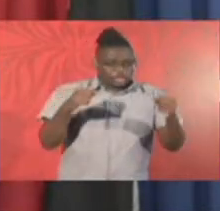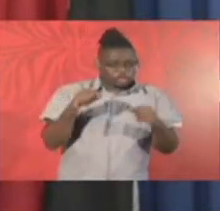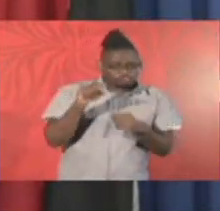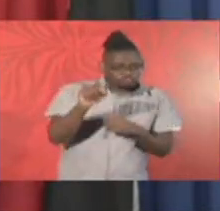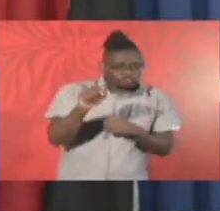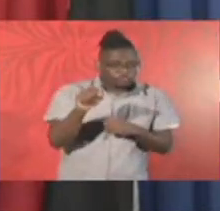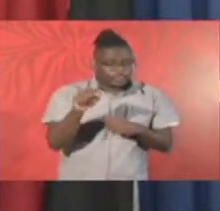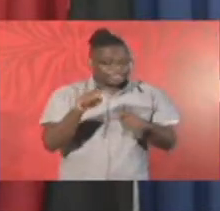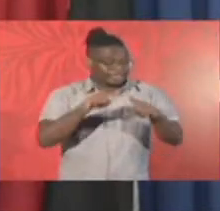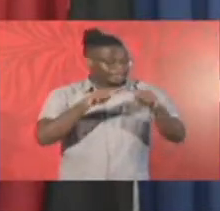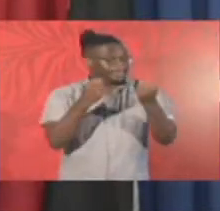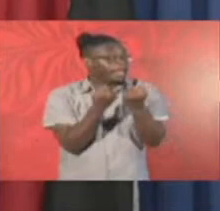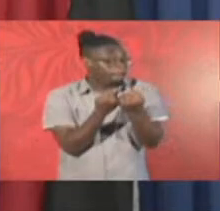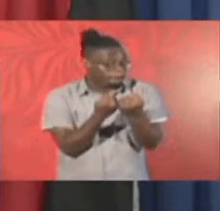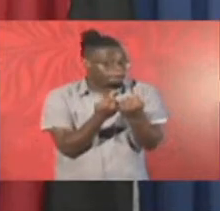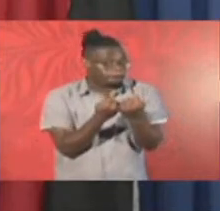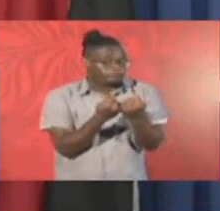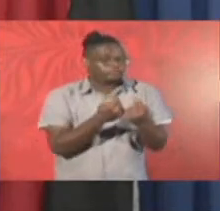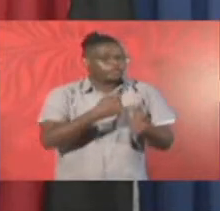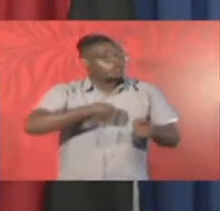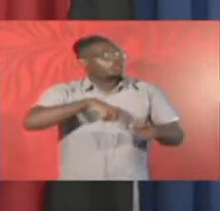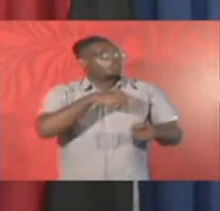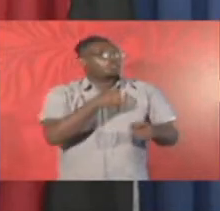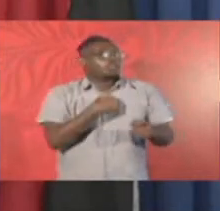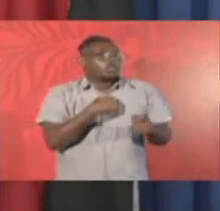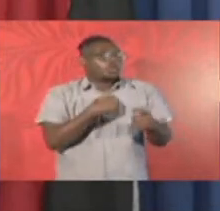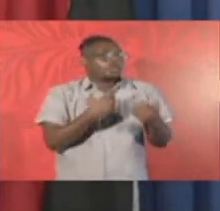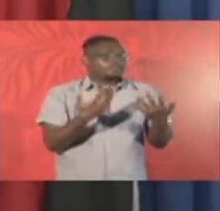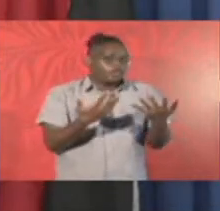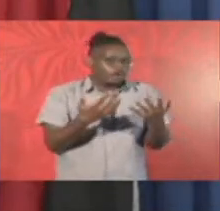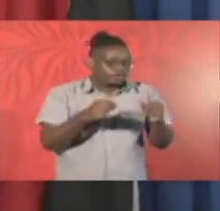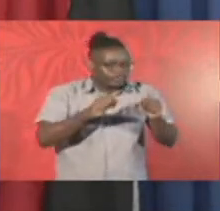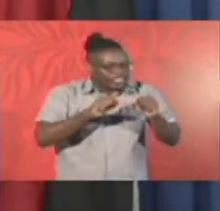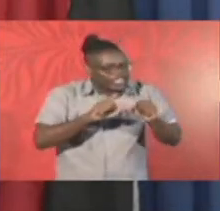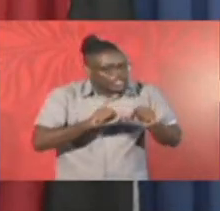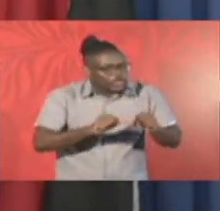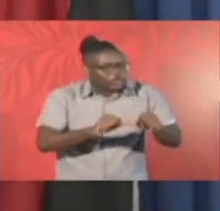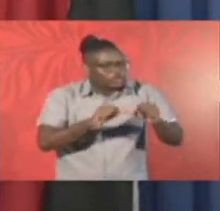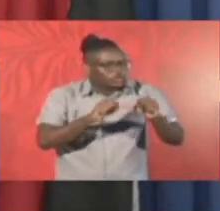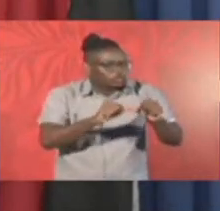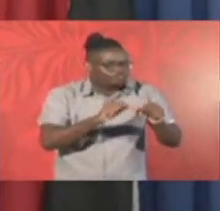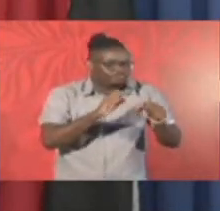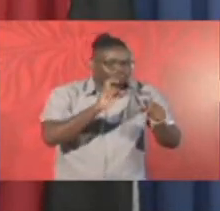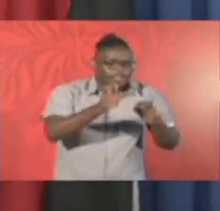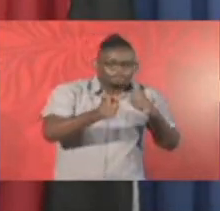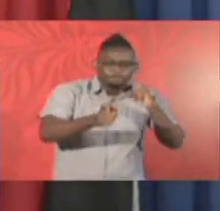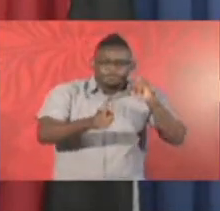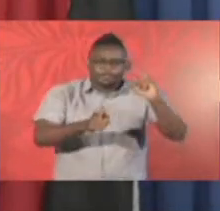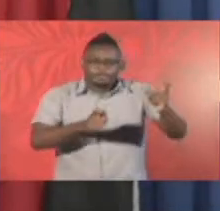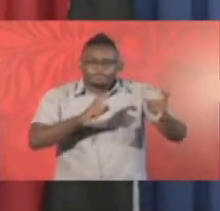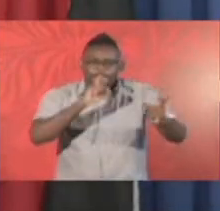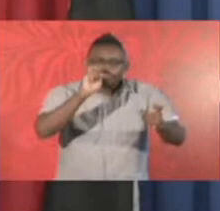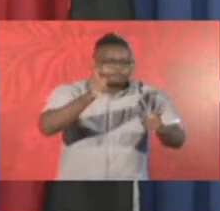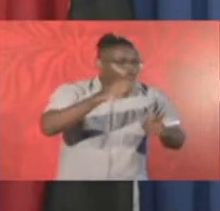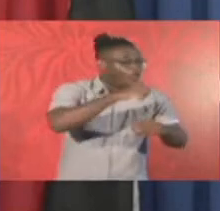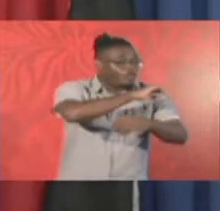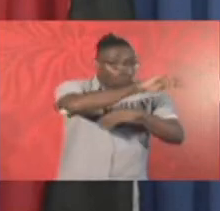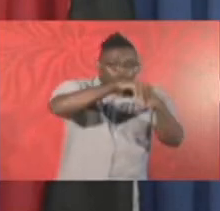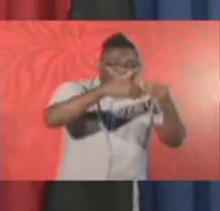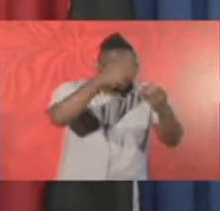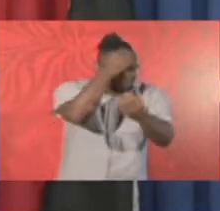we will continue to provide all the information available to us, to the